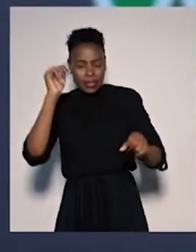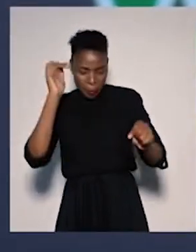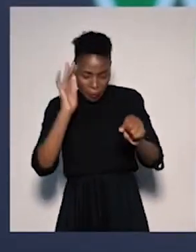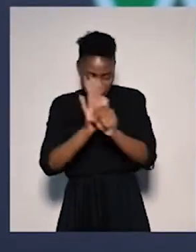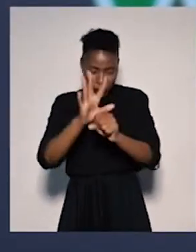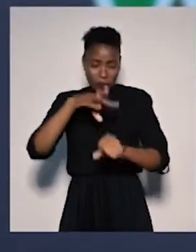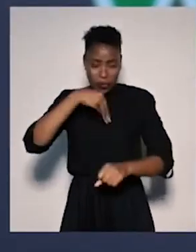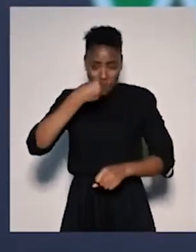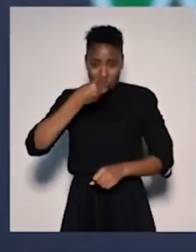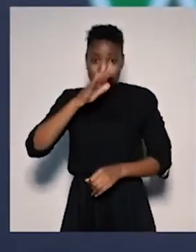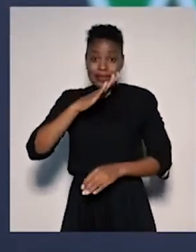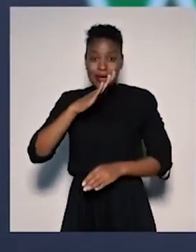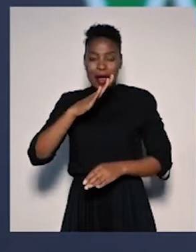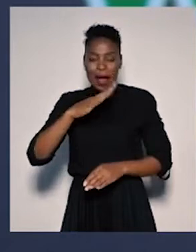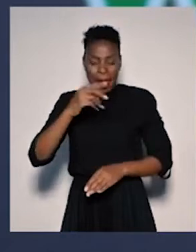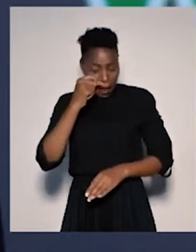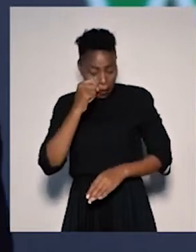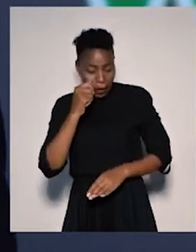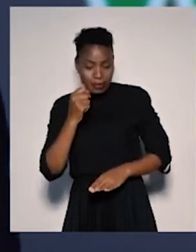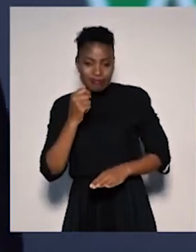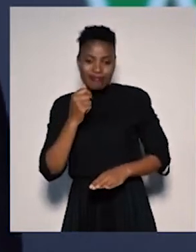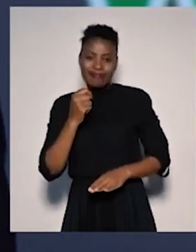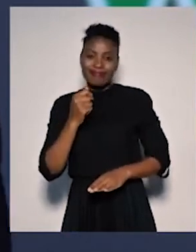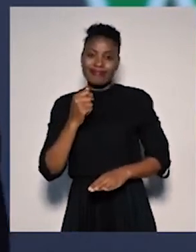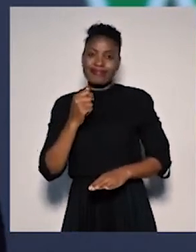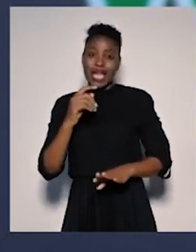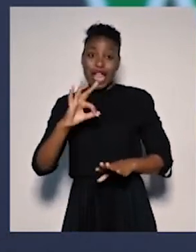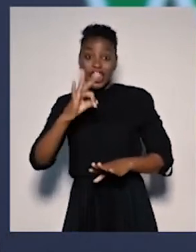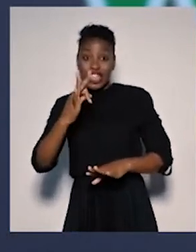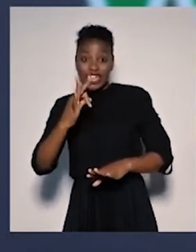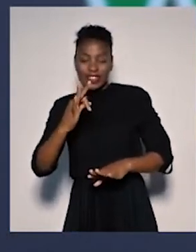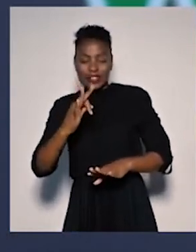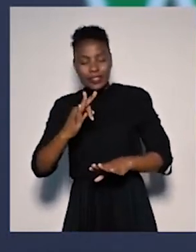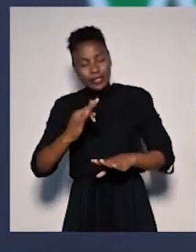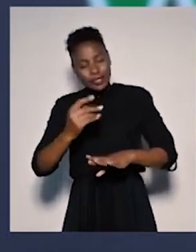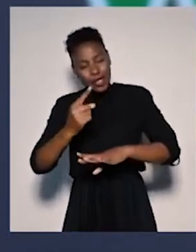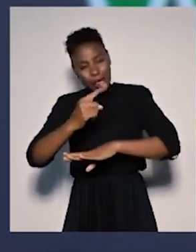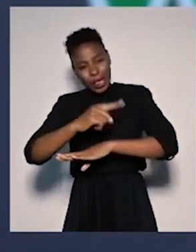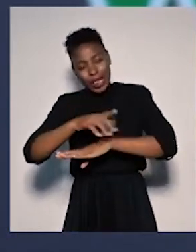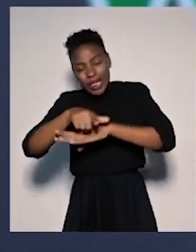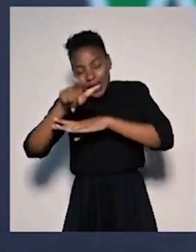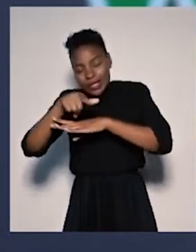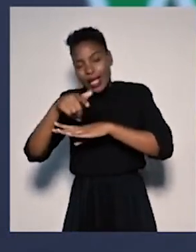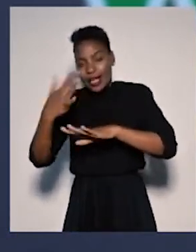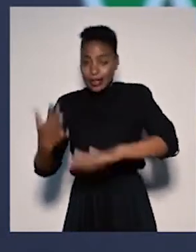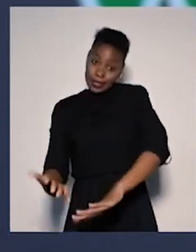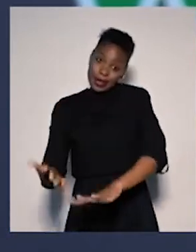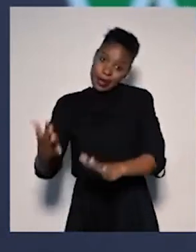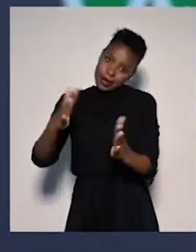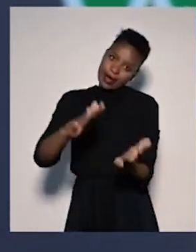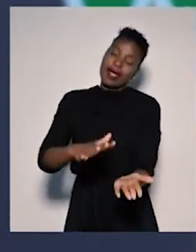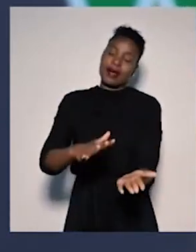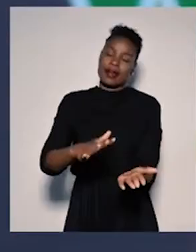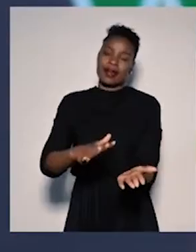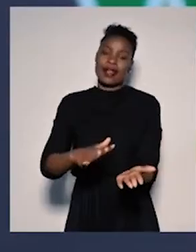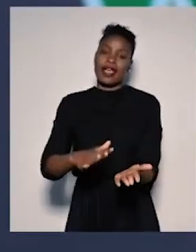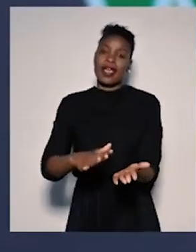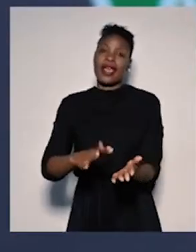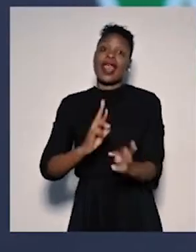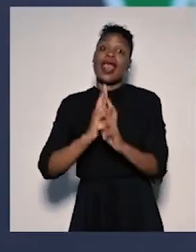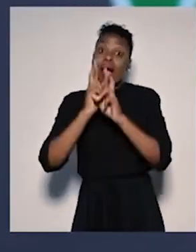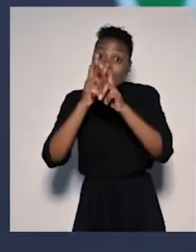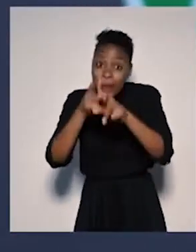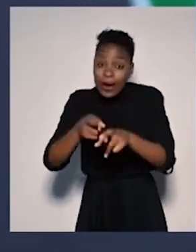Spirit. Man got filled with the Spirit. He left. 3 days later, he went home to be with the Lord. And the nurses give a report.